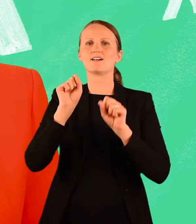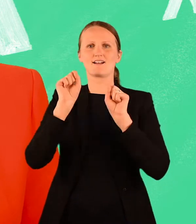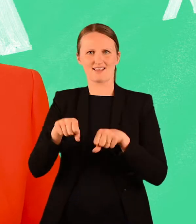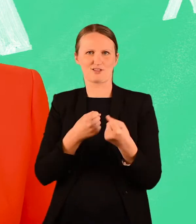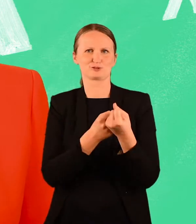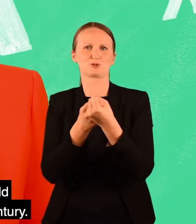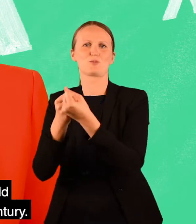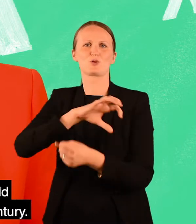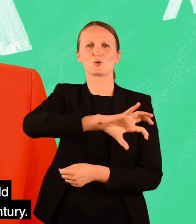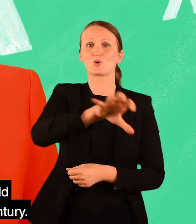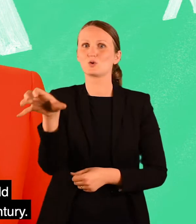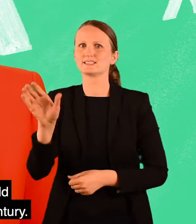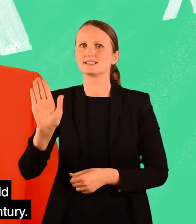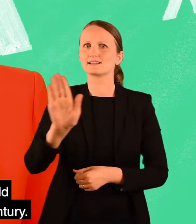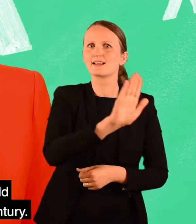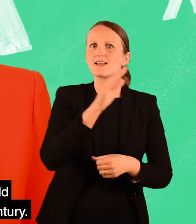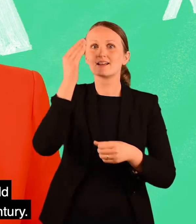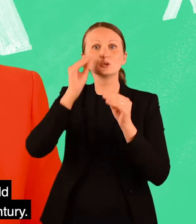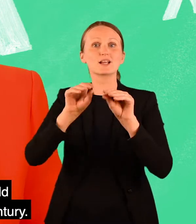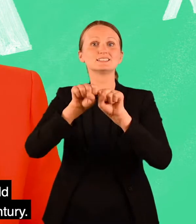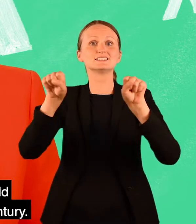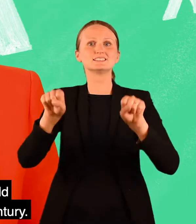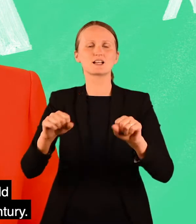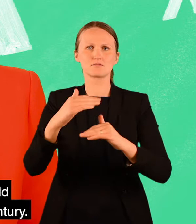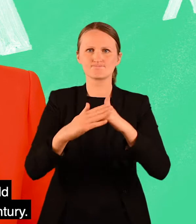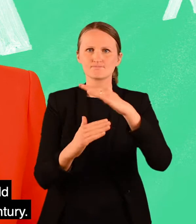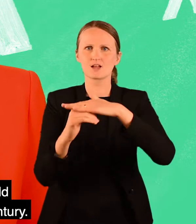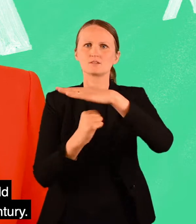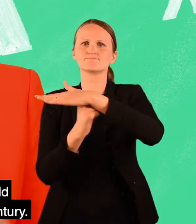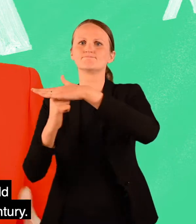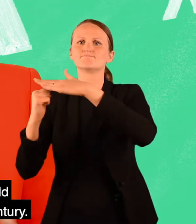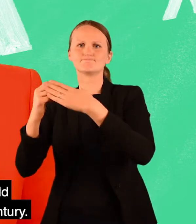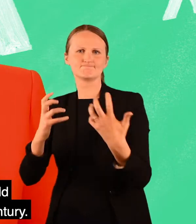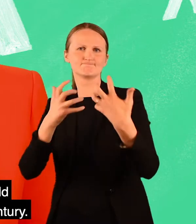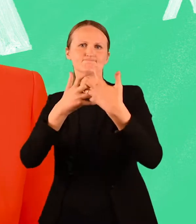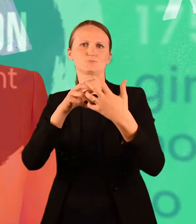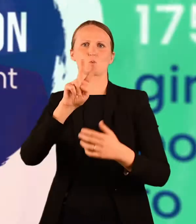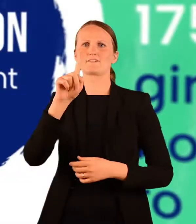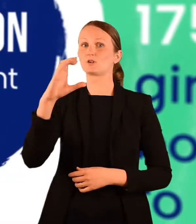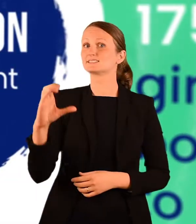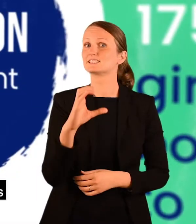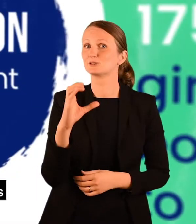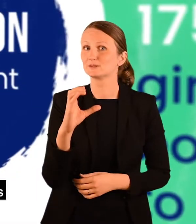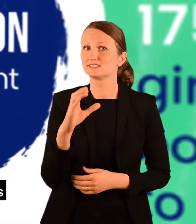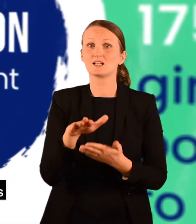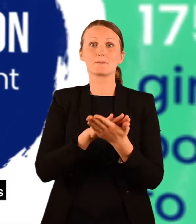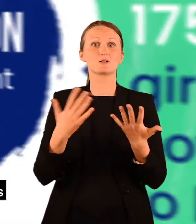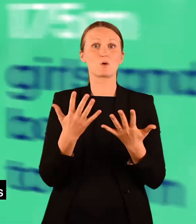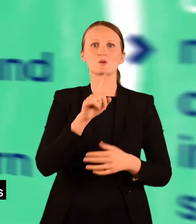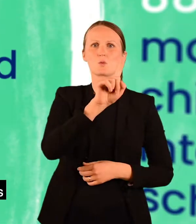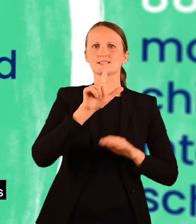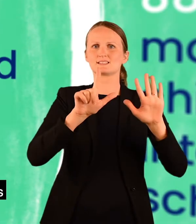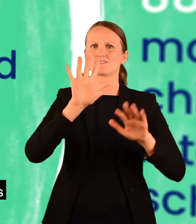billion, we will support countries to build education systems for the 21st century. We will enable